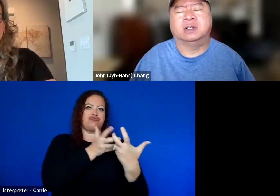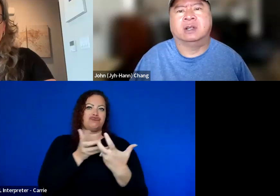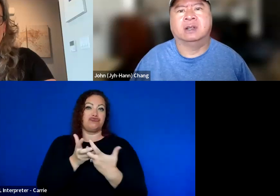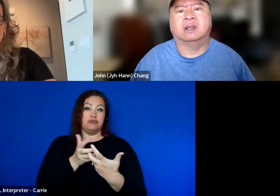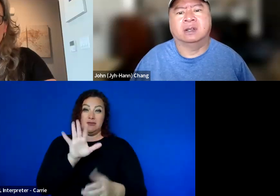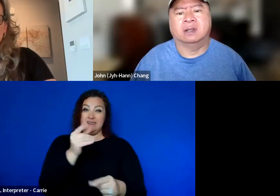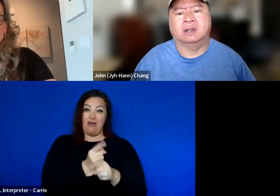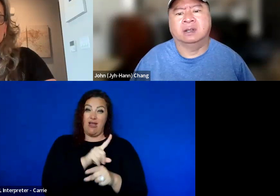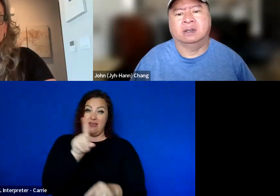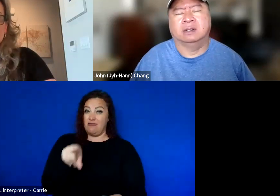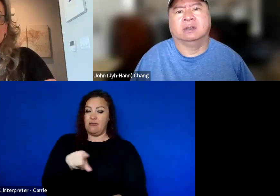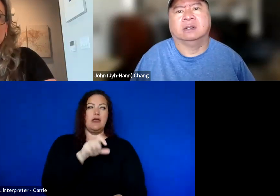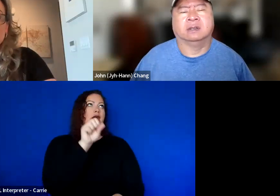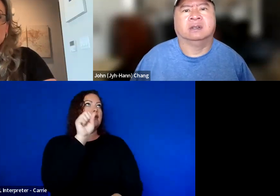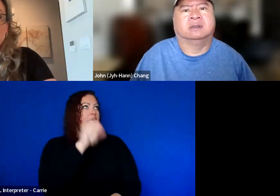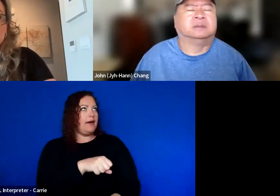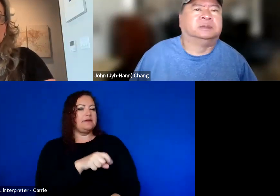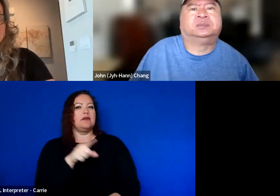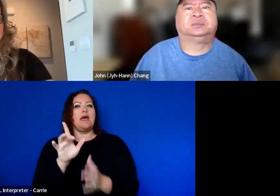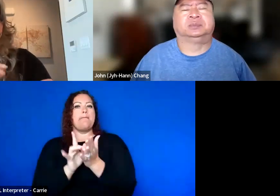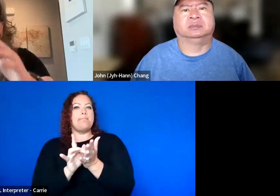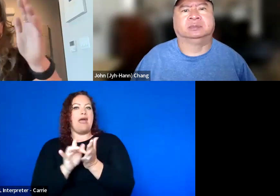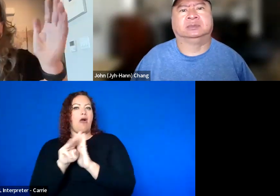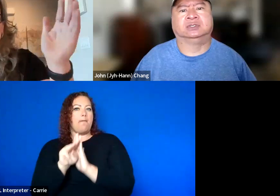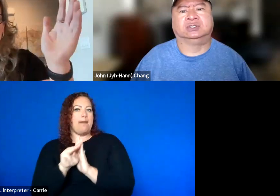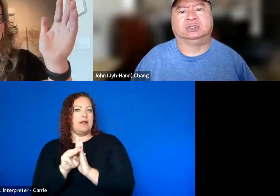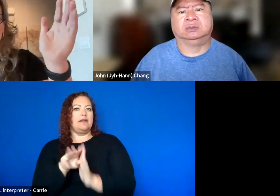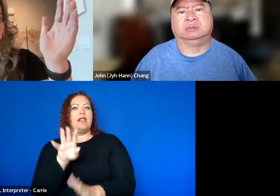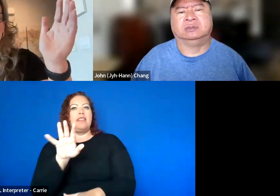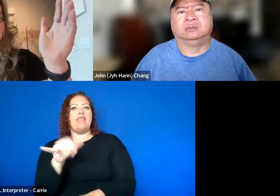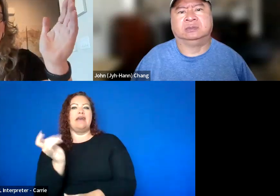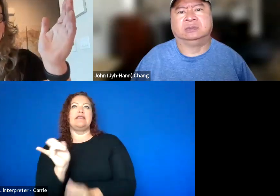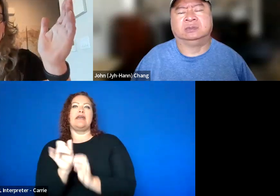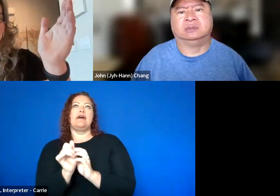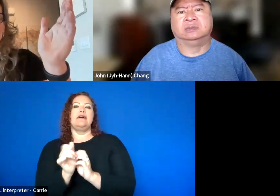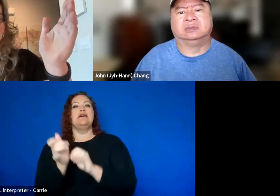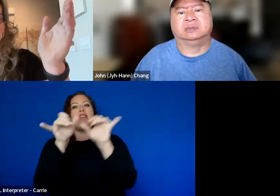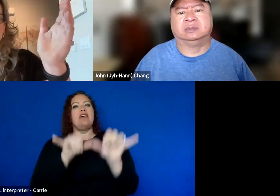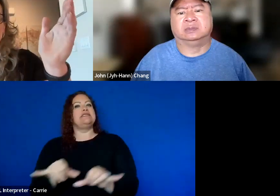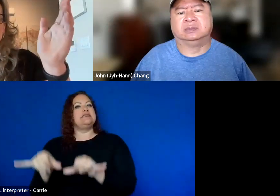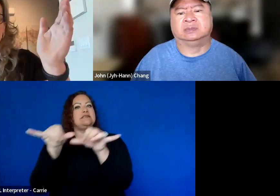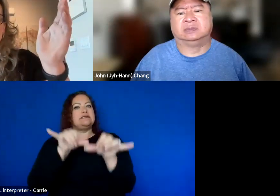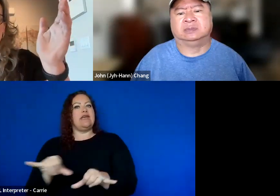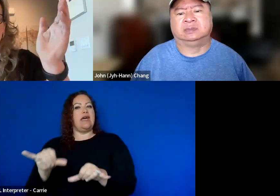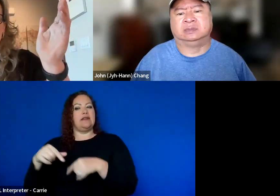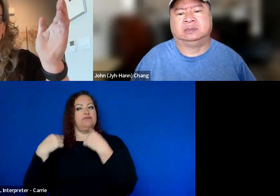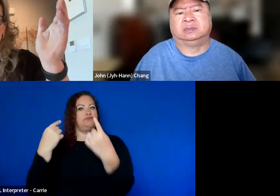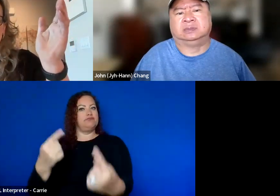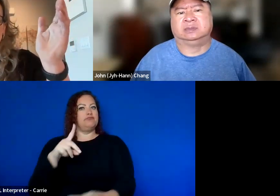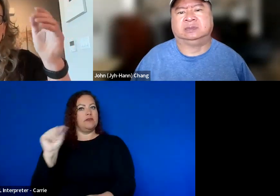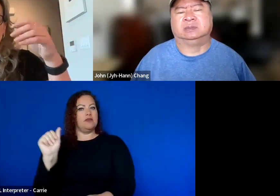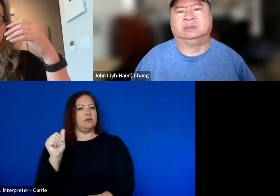Dr. Hayward? Absolutely. The medical model is the standard way that disability was